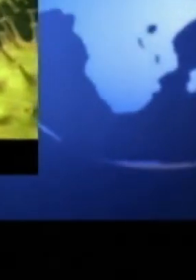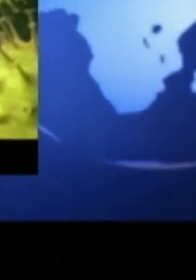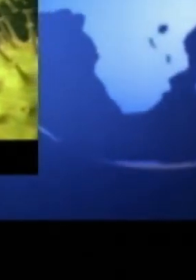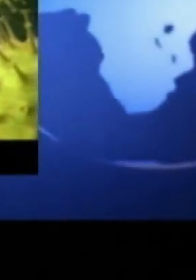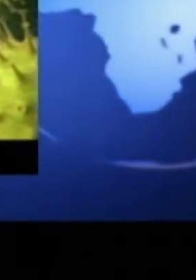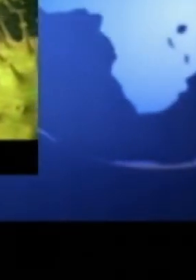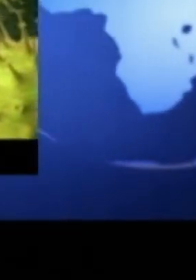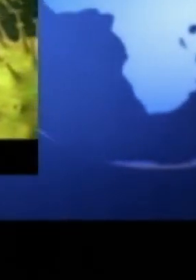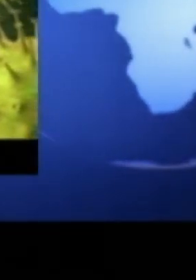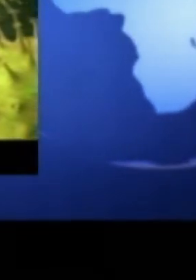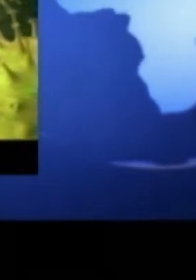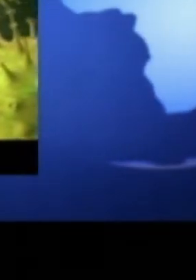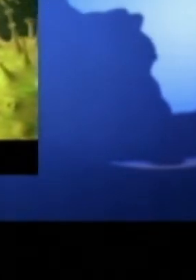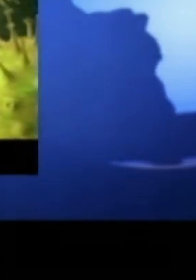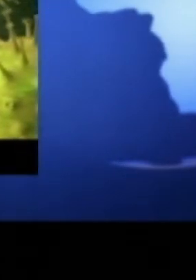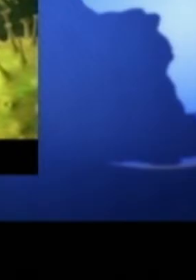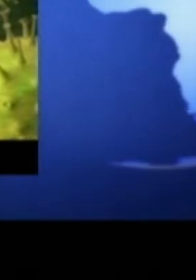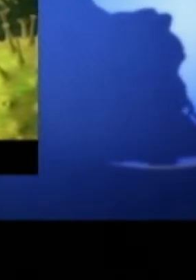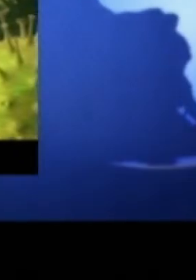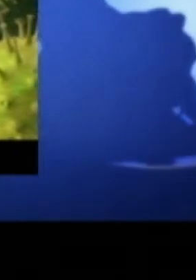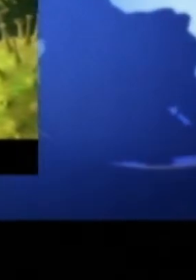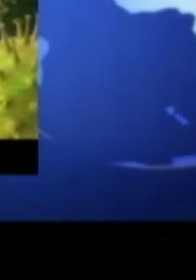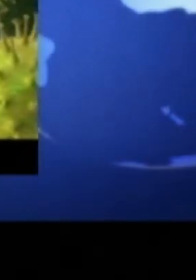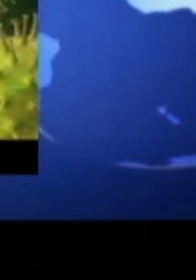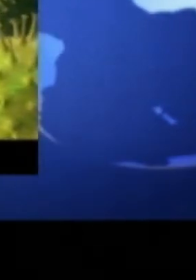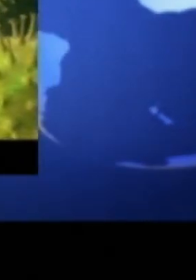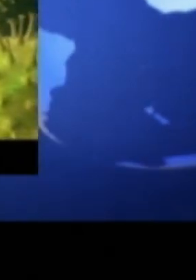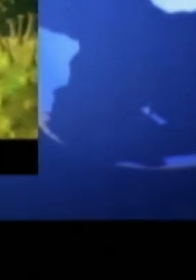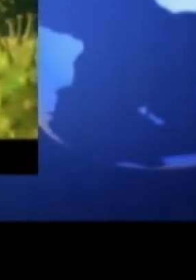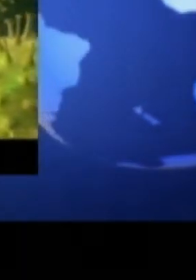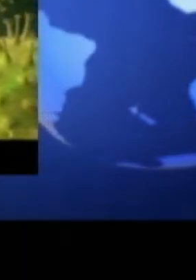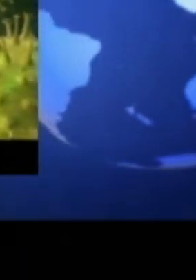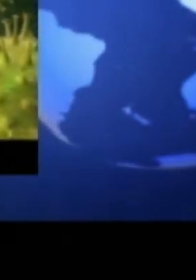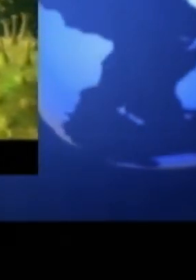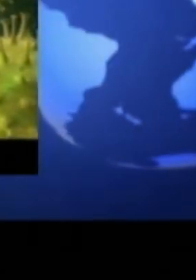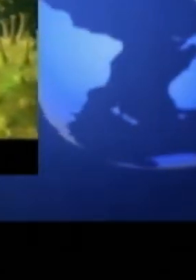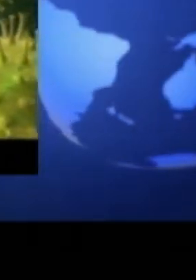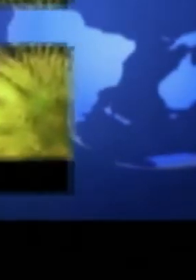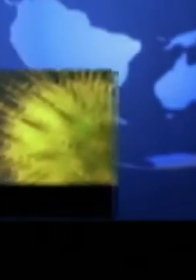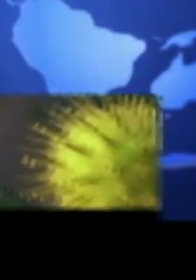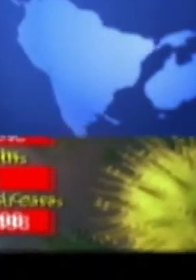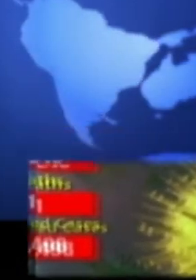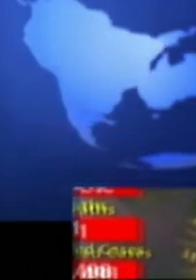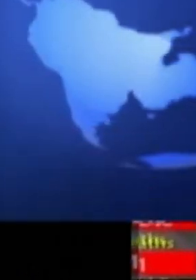And global death toll from COVID-19 infections exceeds 700,000.